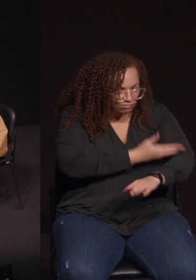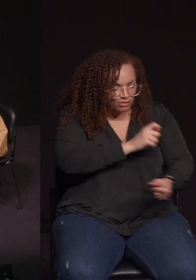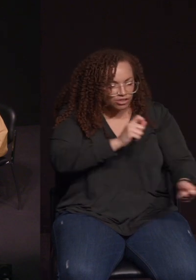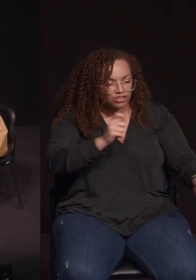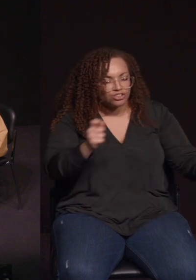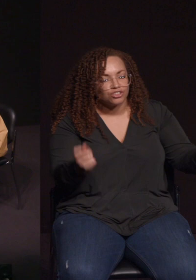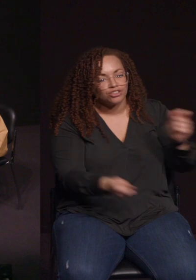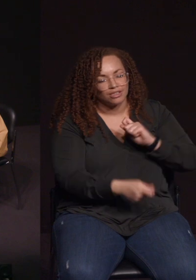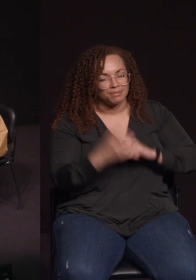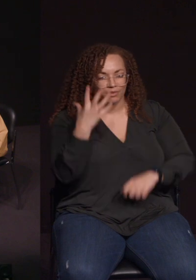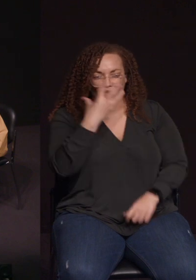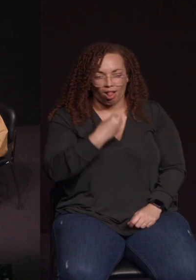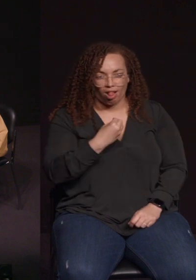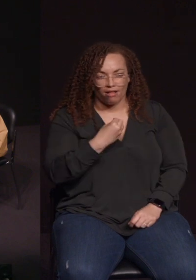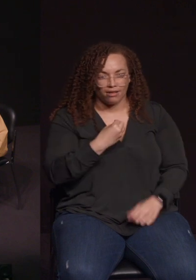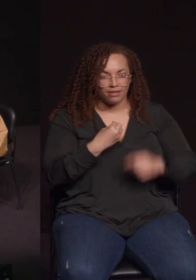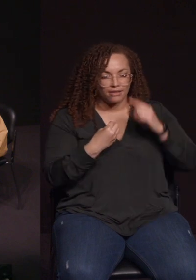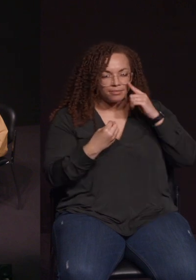We've had major pushback.